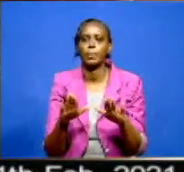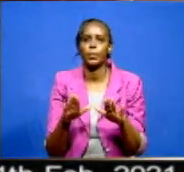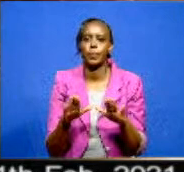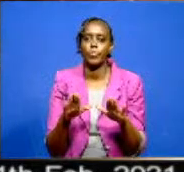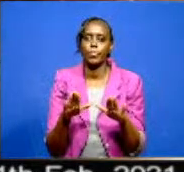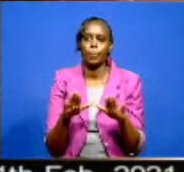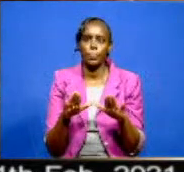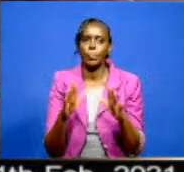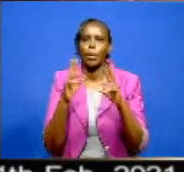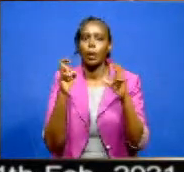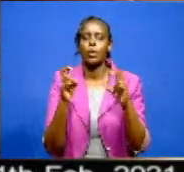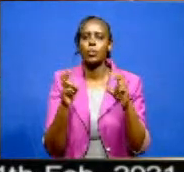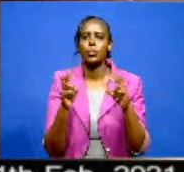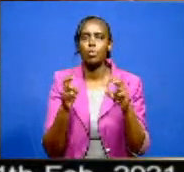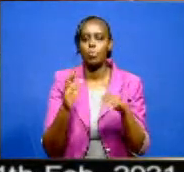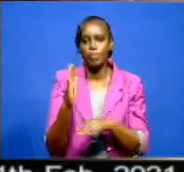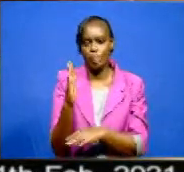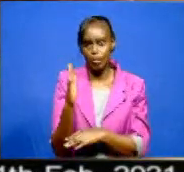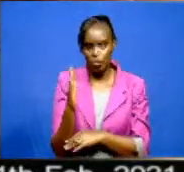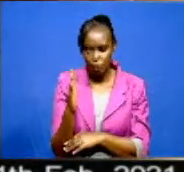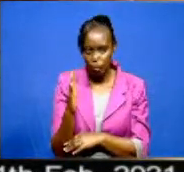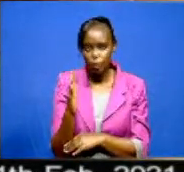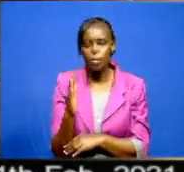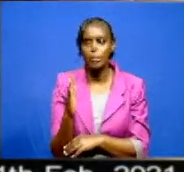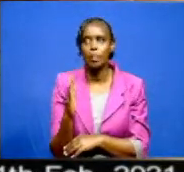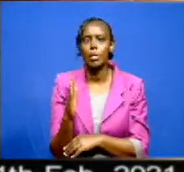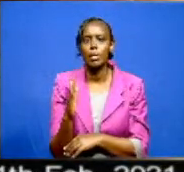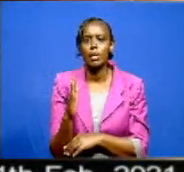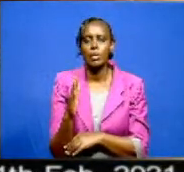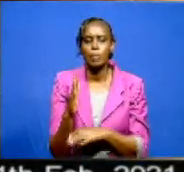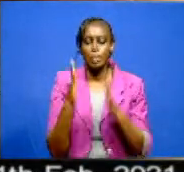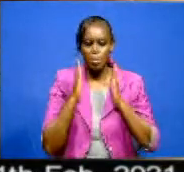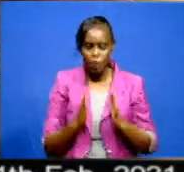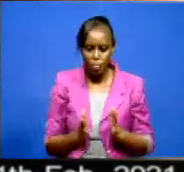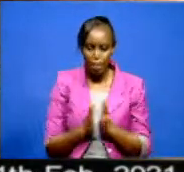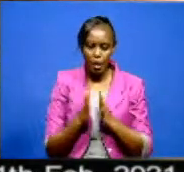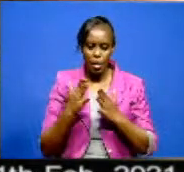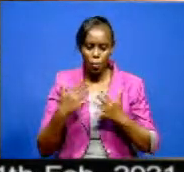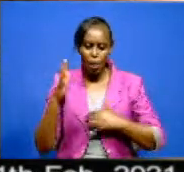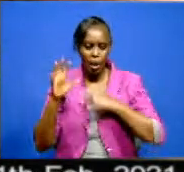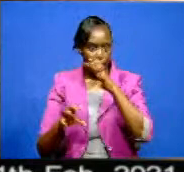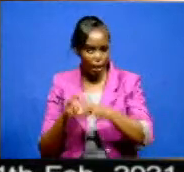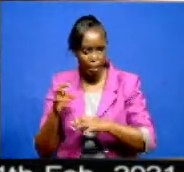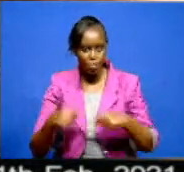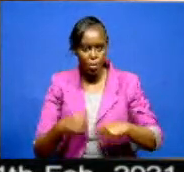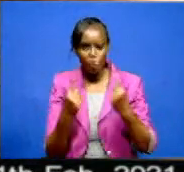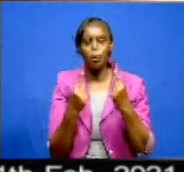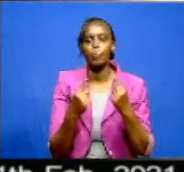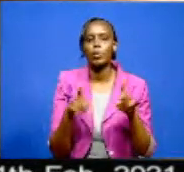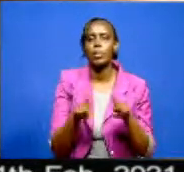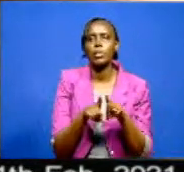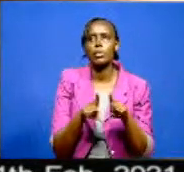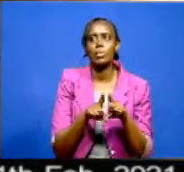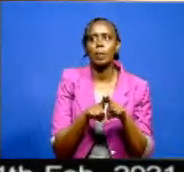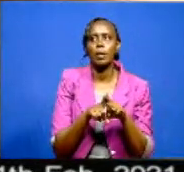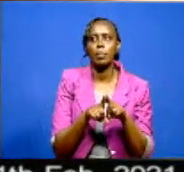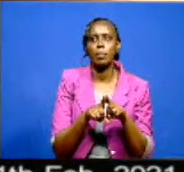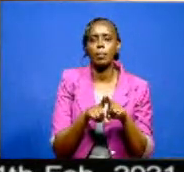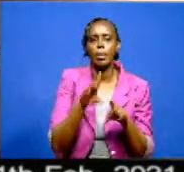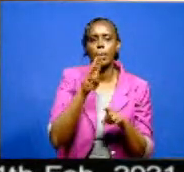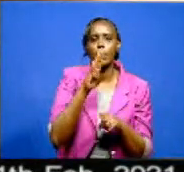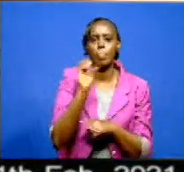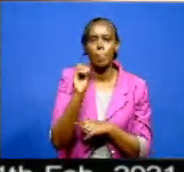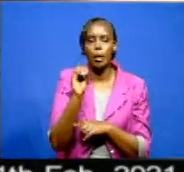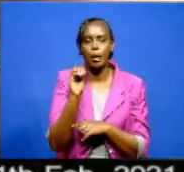Madam Speaker, the issues of wildlife security, interventions related to human-wildlife conflict, the issues of bioprospecting, access